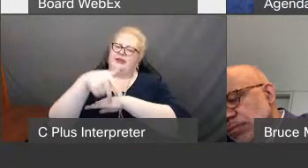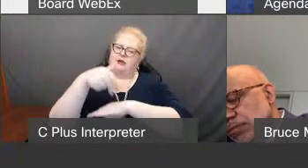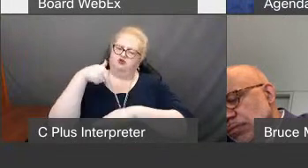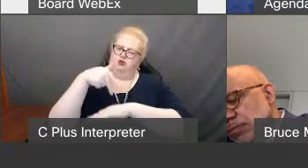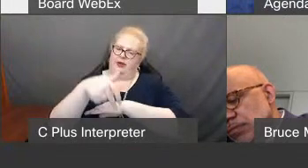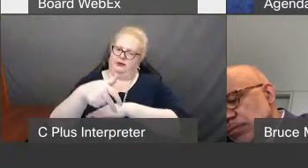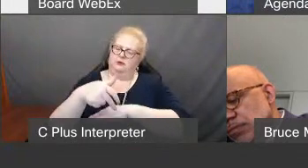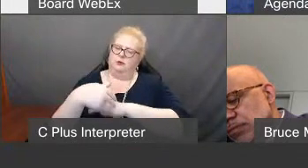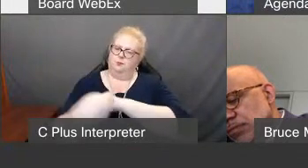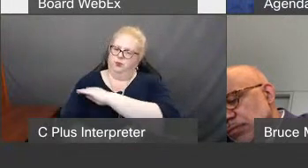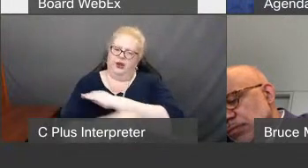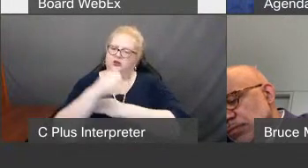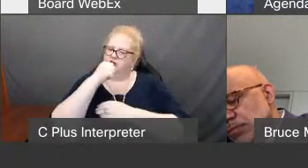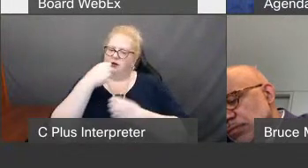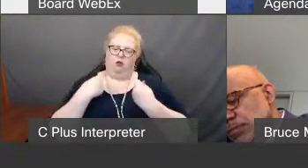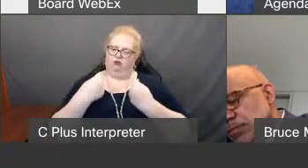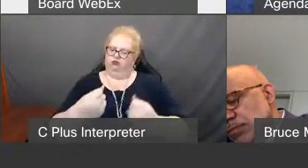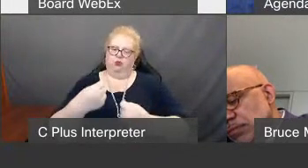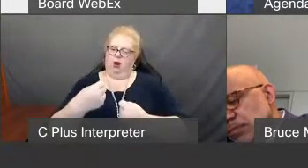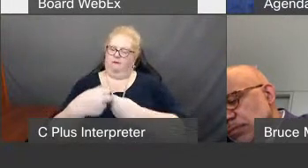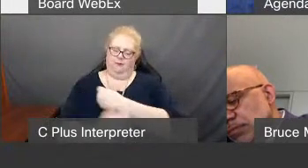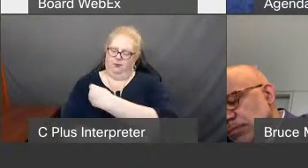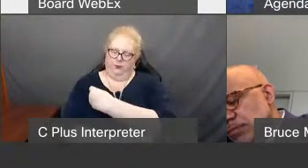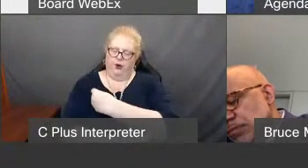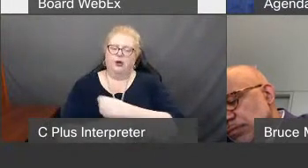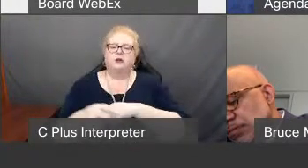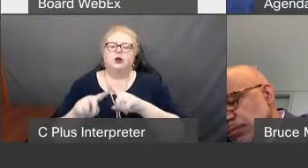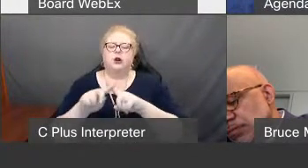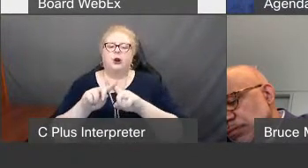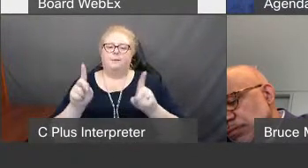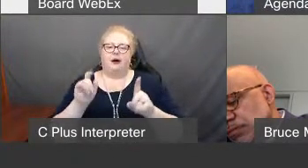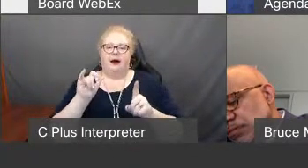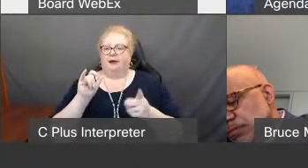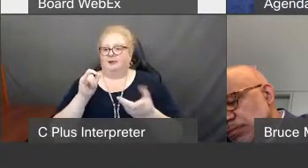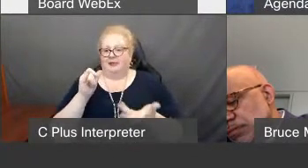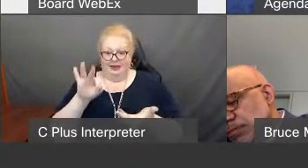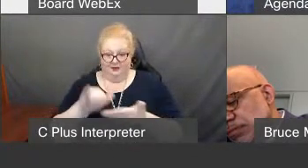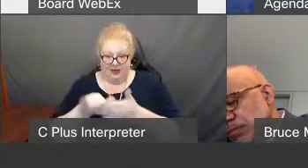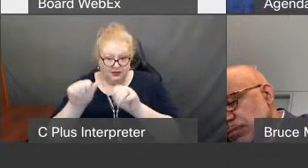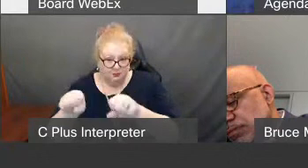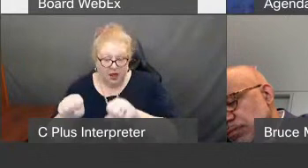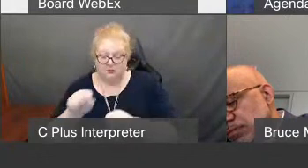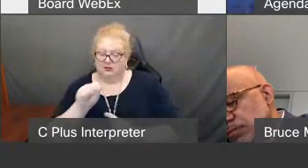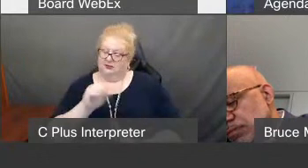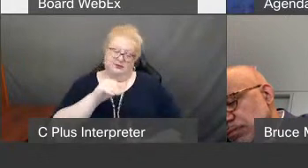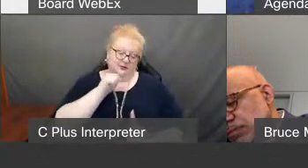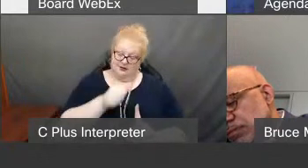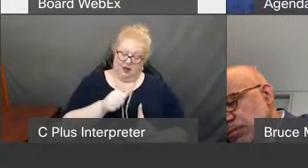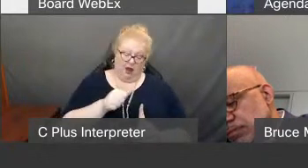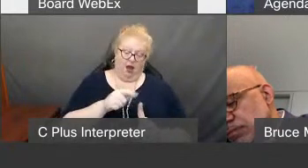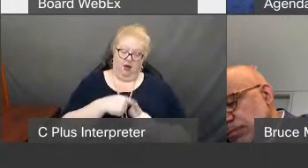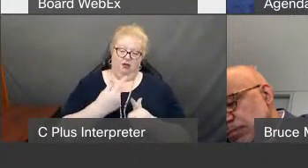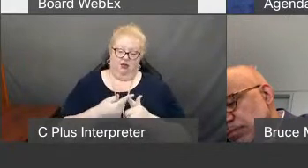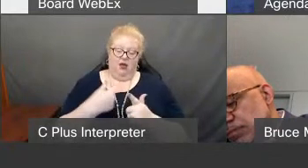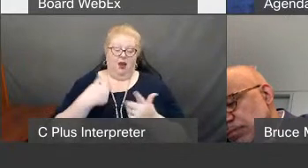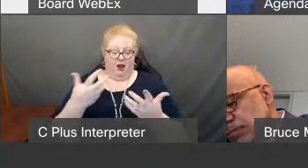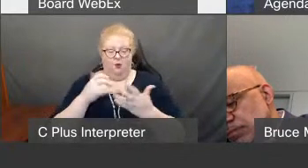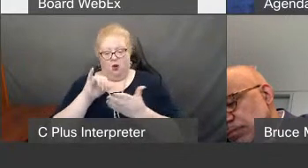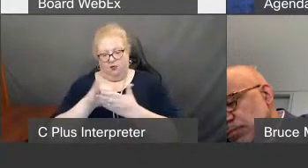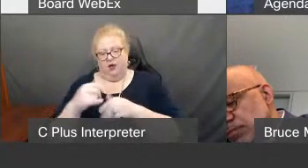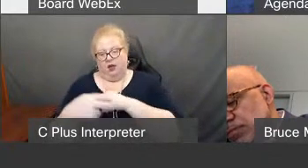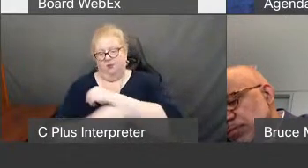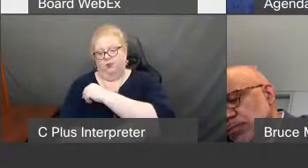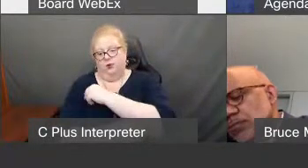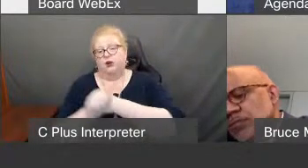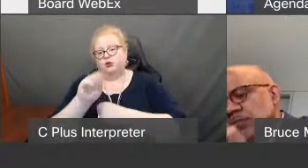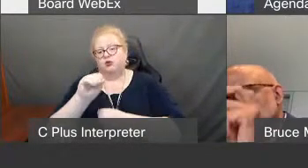And if there's a possibility, if that is not possible, then I do want that bridge to be considered, because